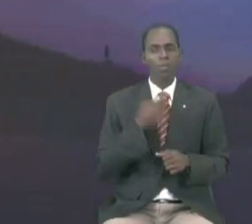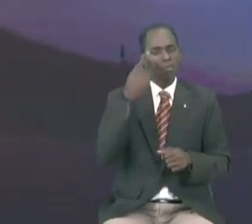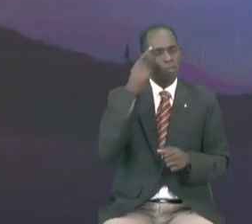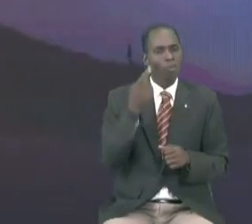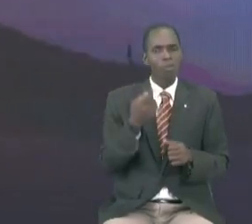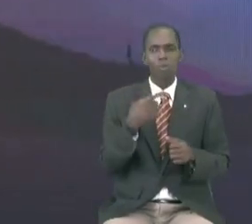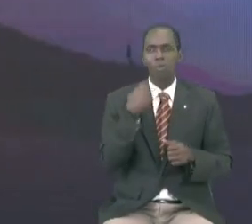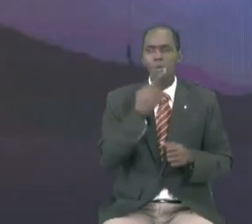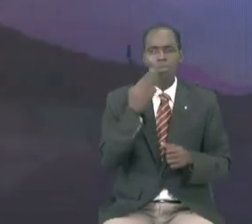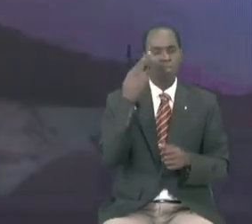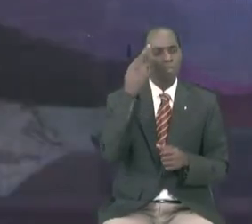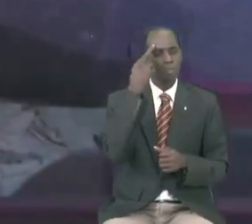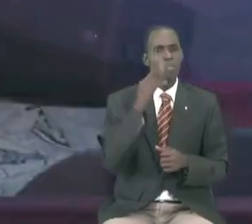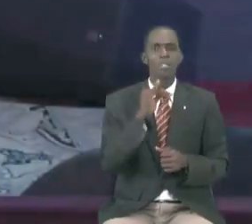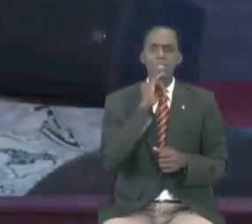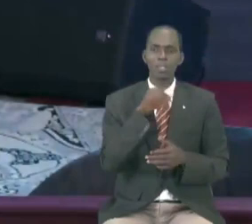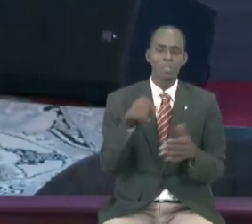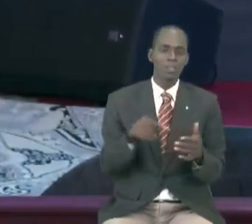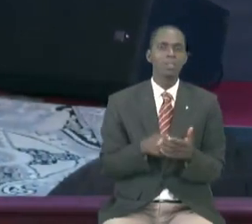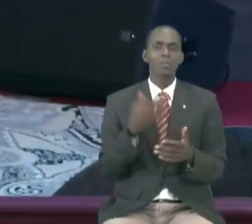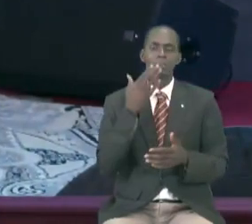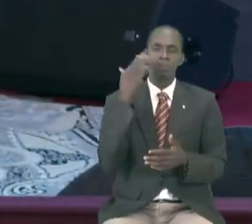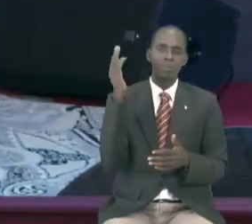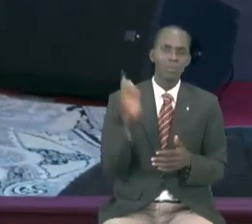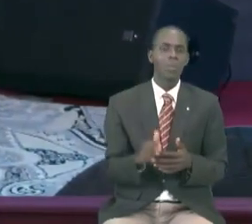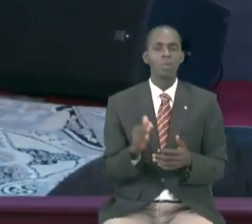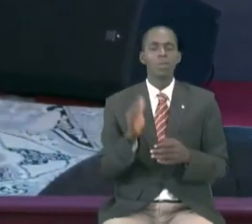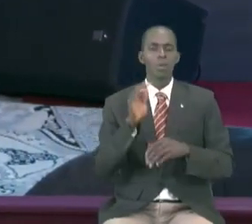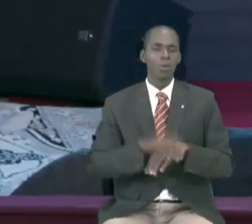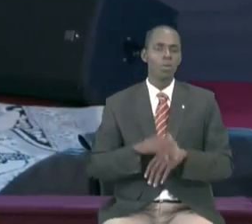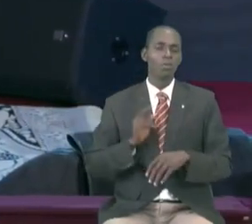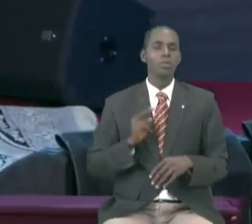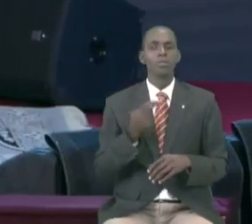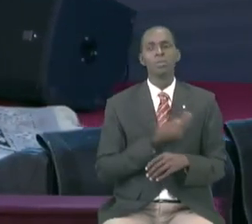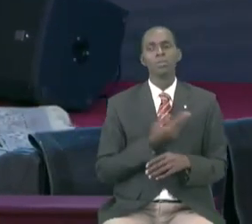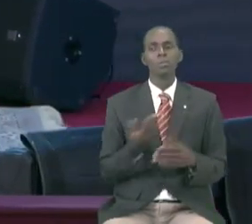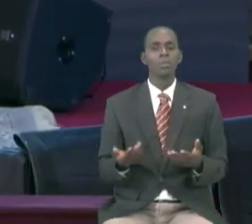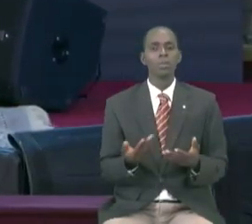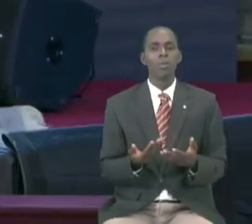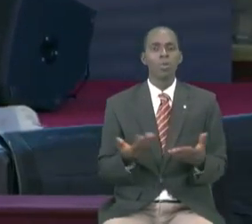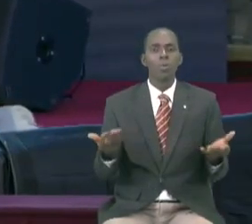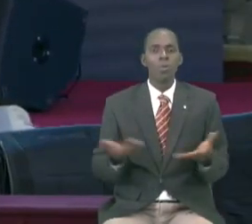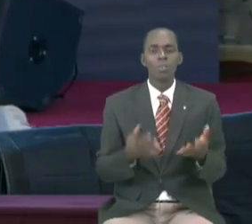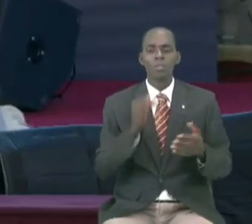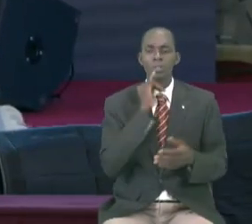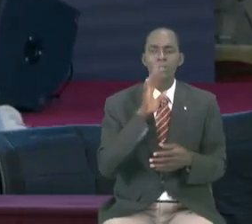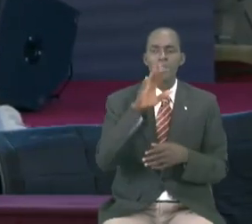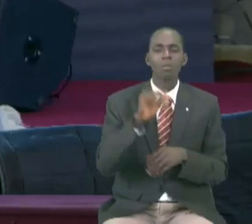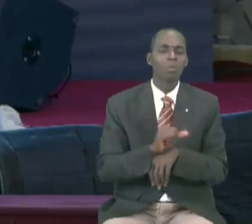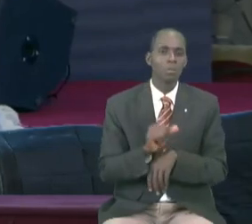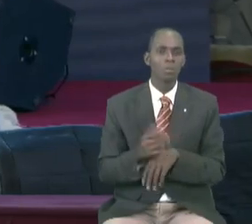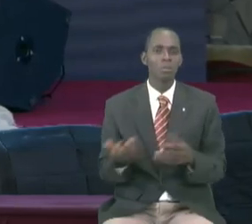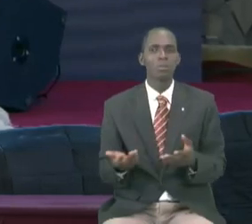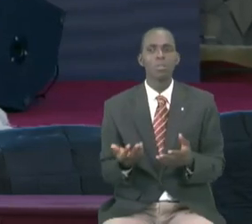thine occupation, and whence comest thou? What is thy country, and of what